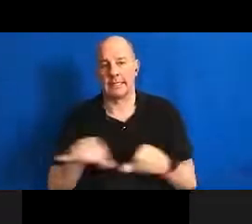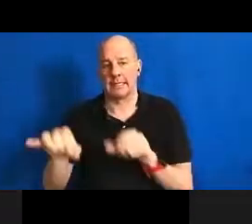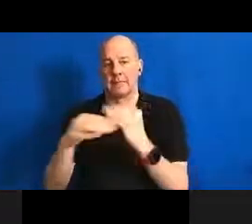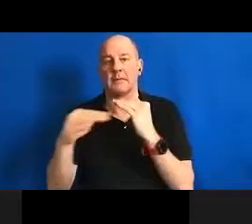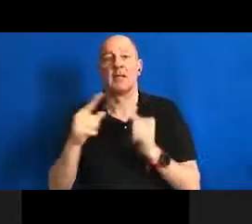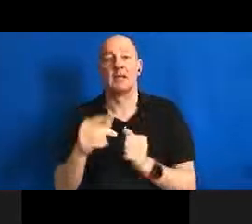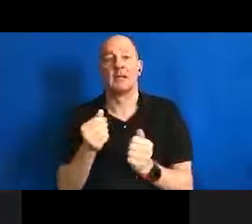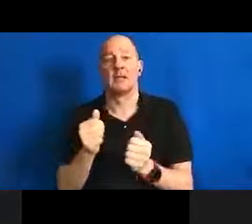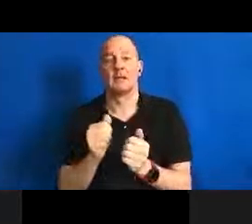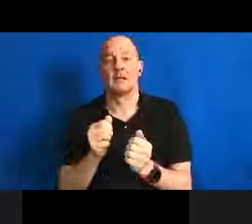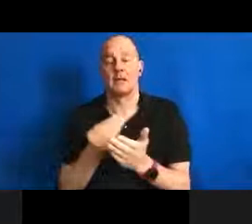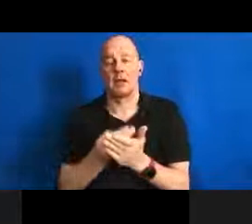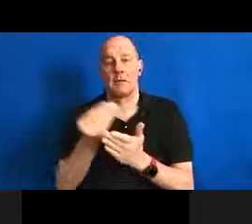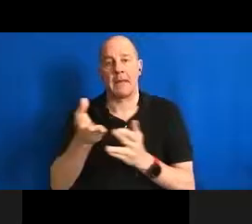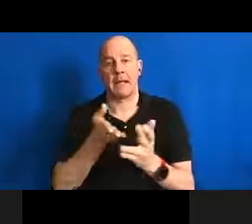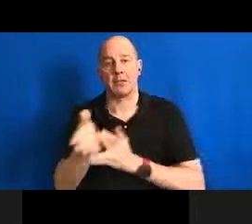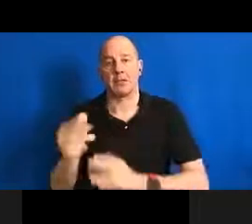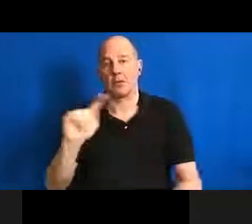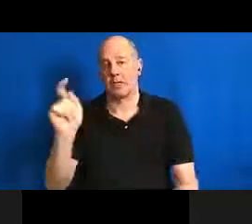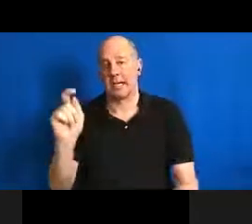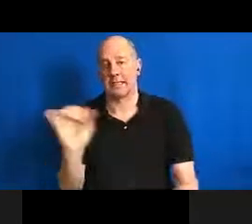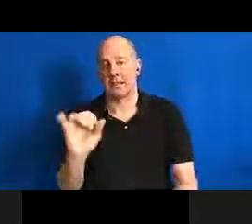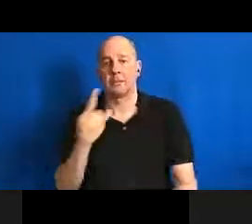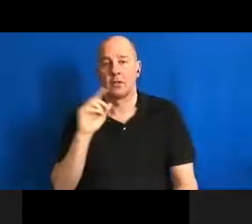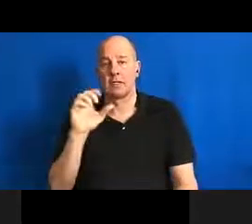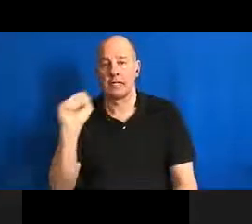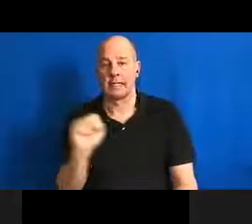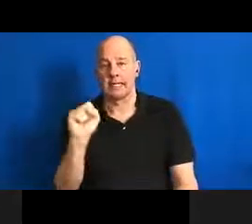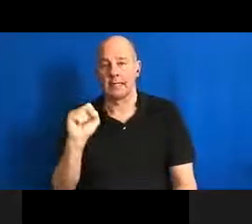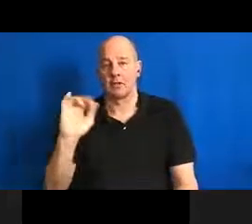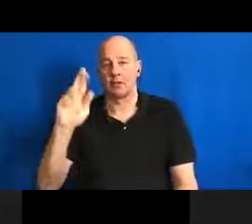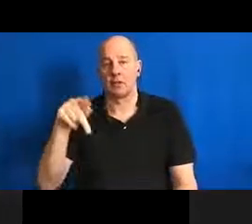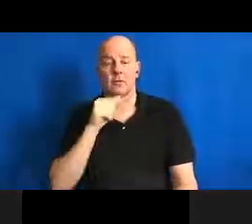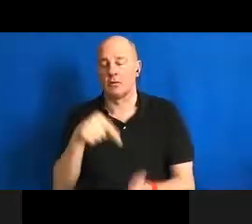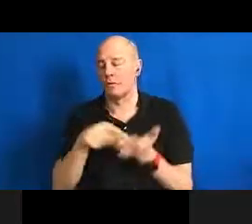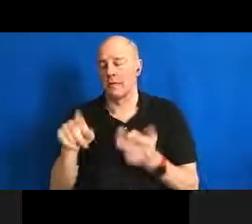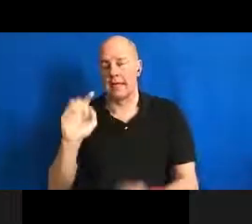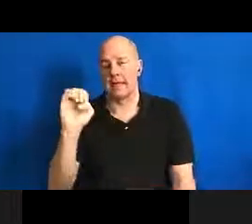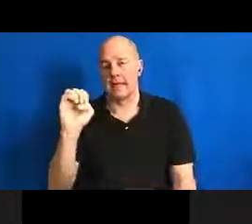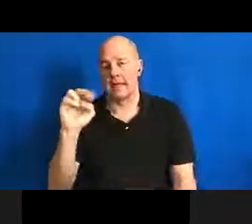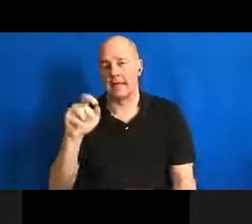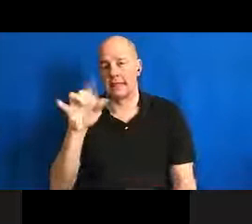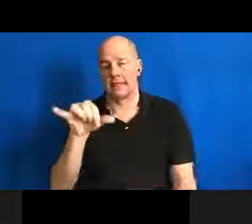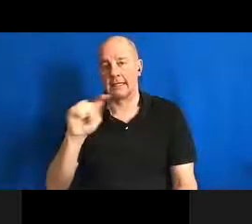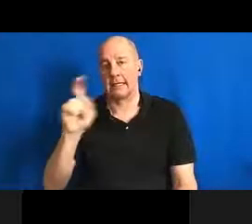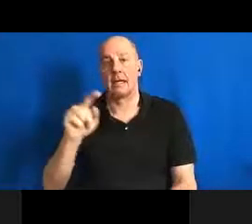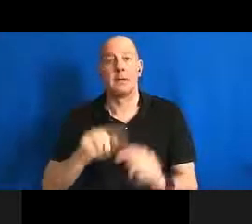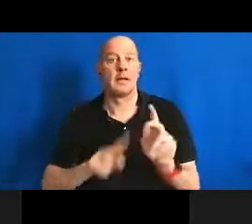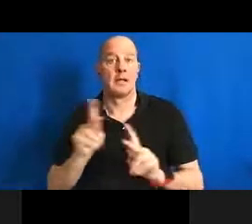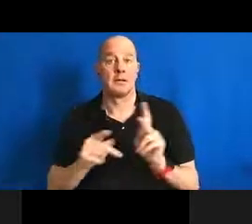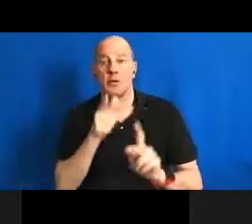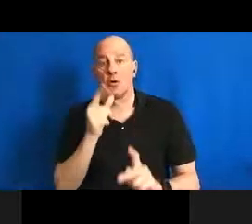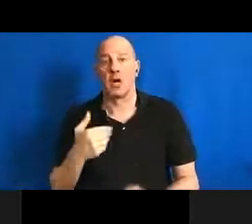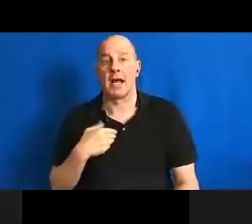of taxation. And so the S Corp won't be paying entity taxes, but the people who have